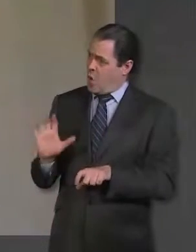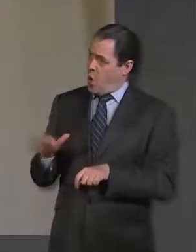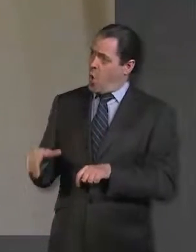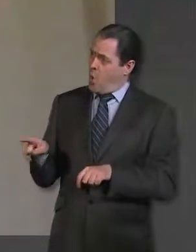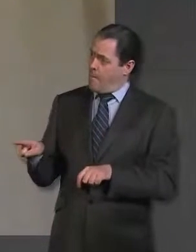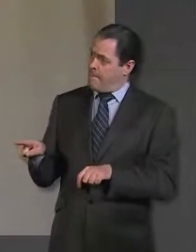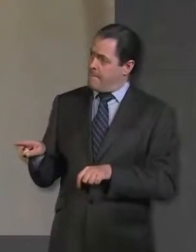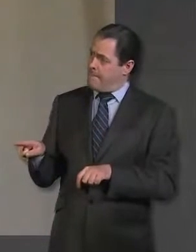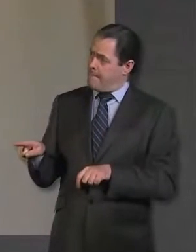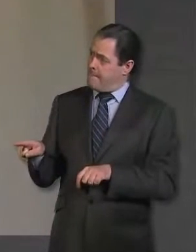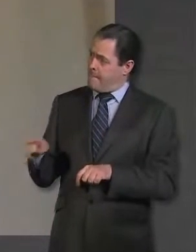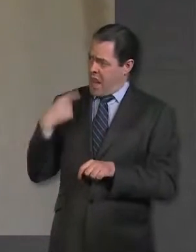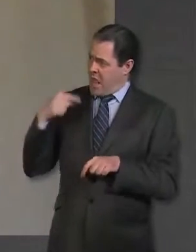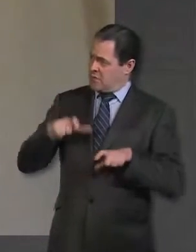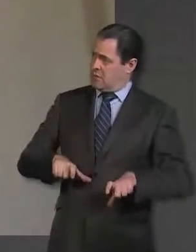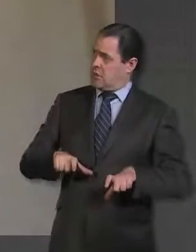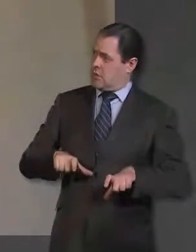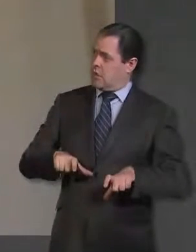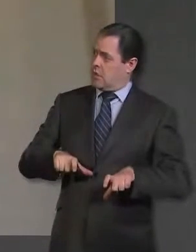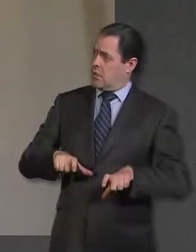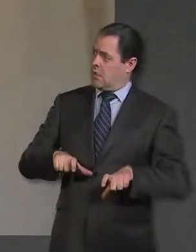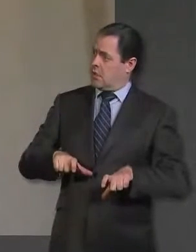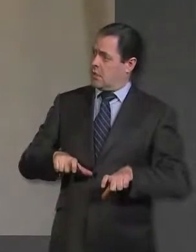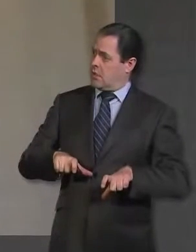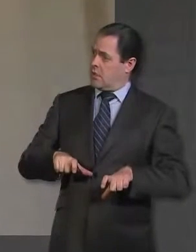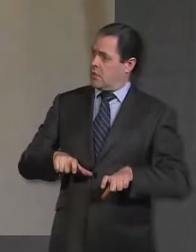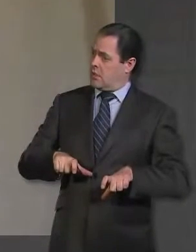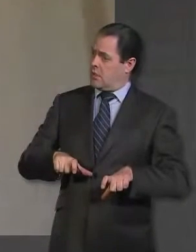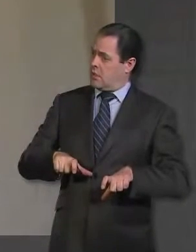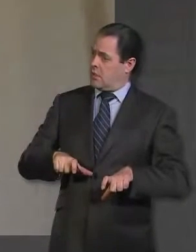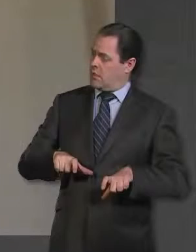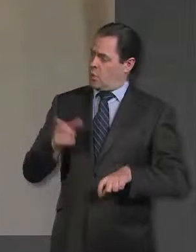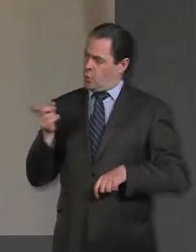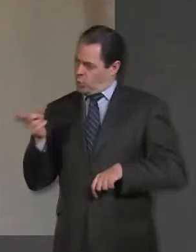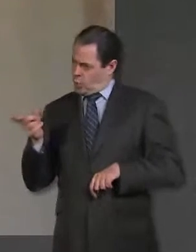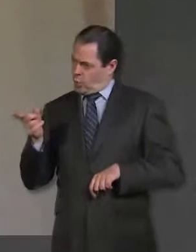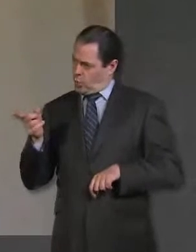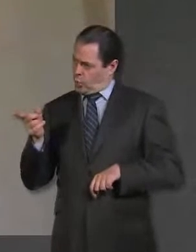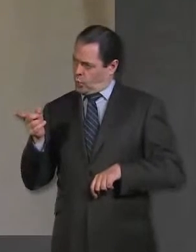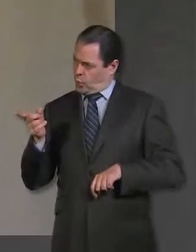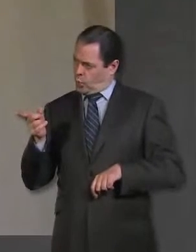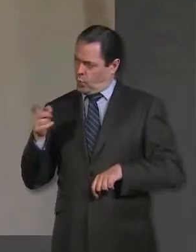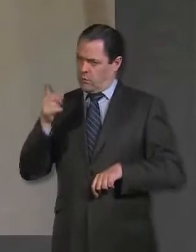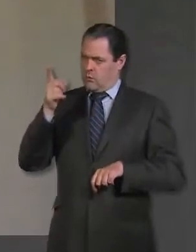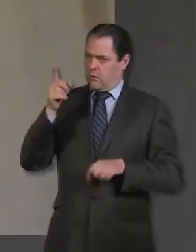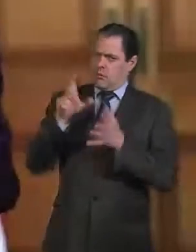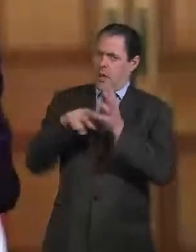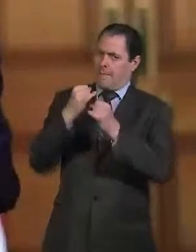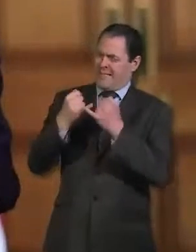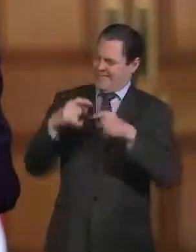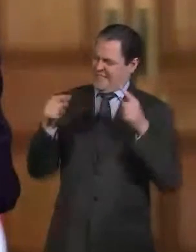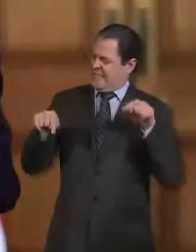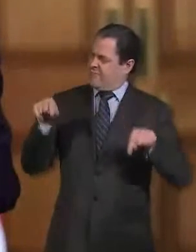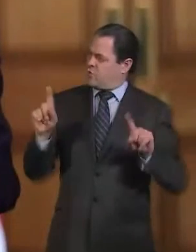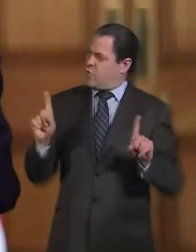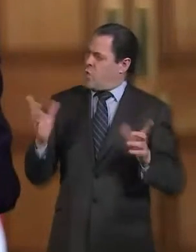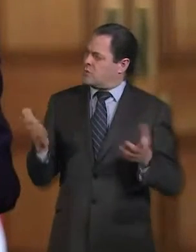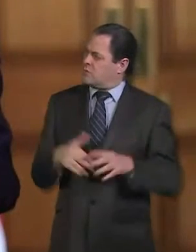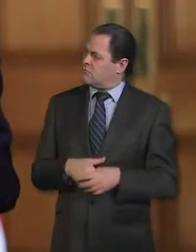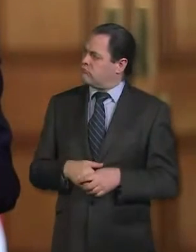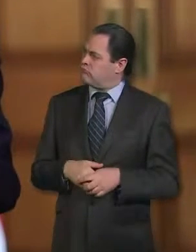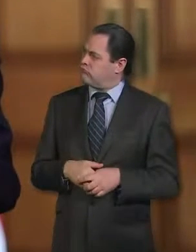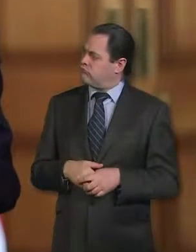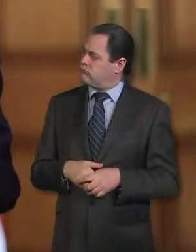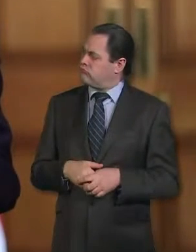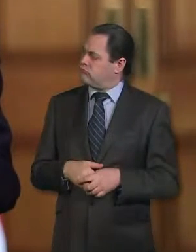the relevant difference between you and Dominic Cummings? The relevant difference, Robert, is that